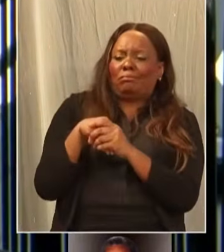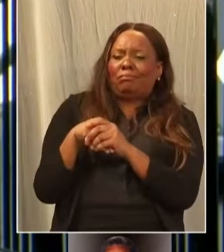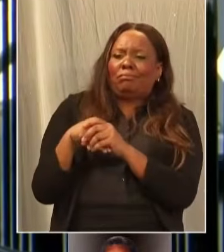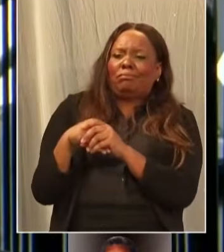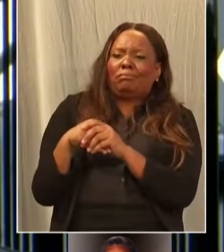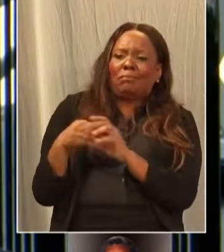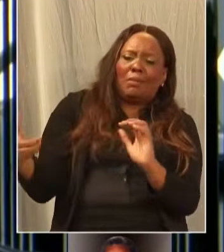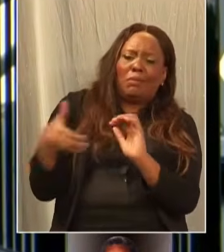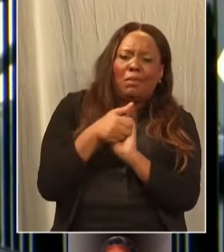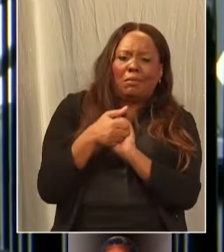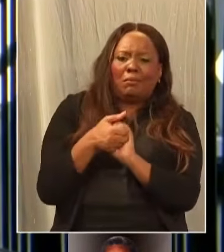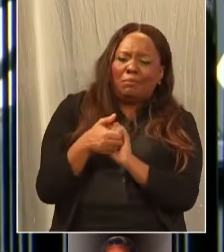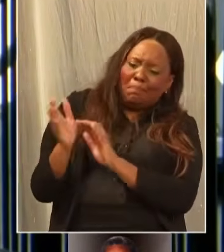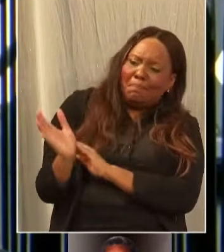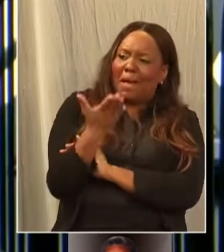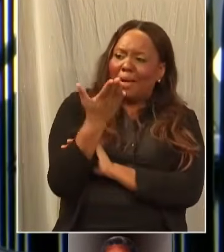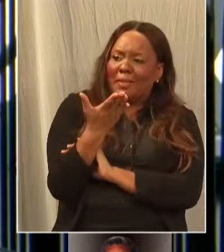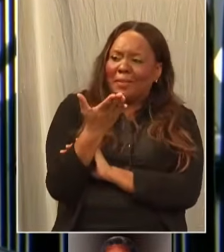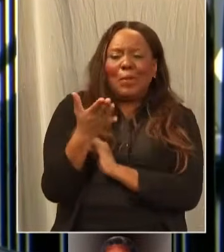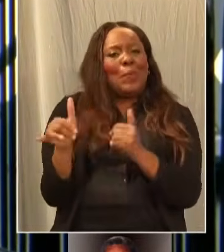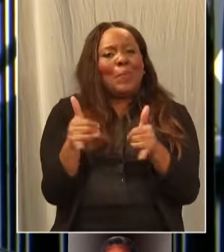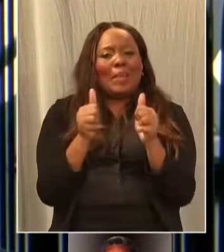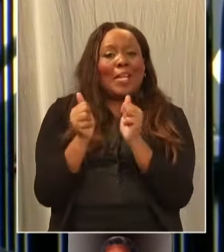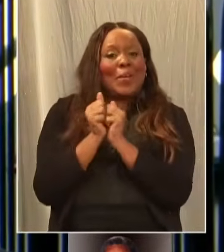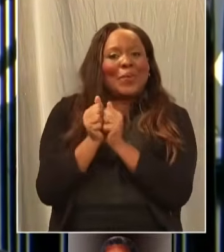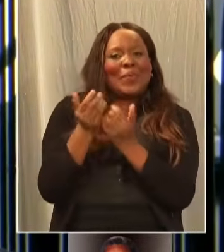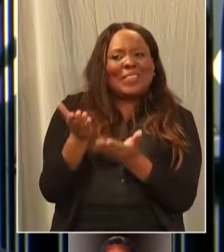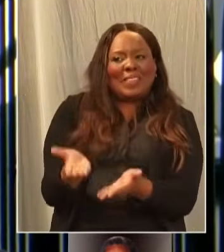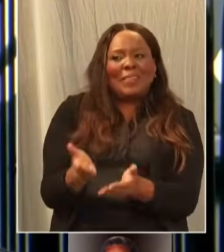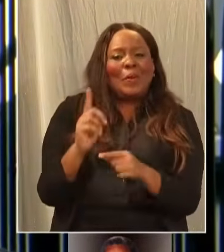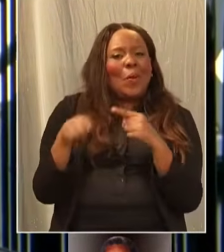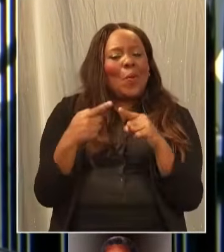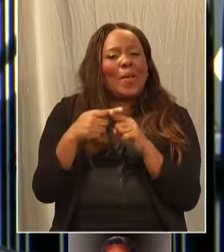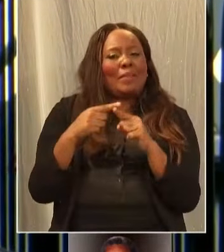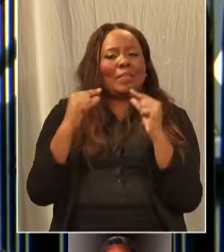batting alongside him, playing under his captaincy.